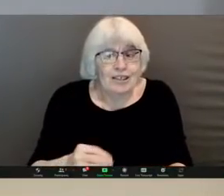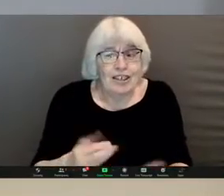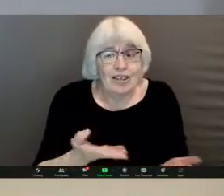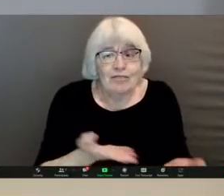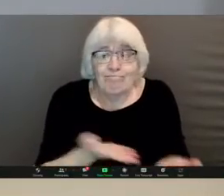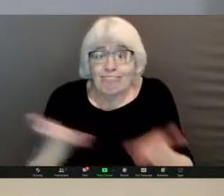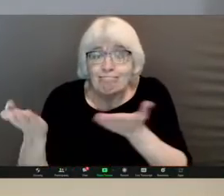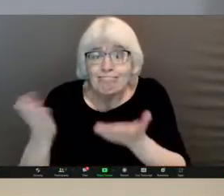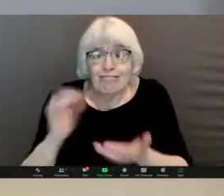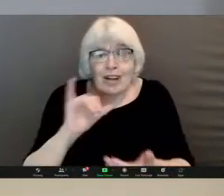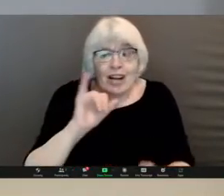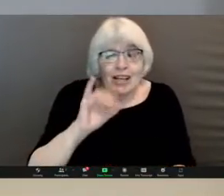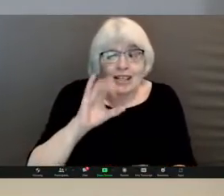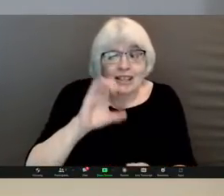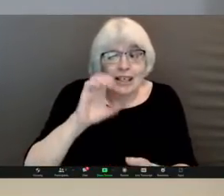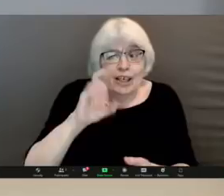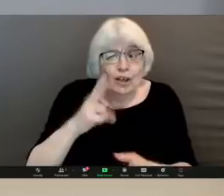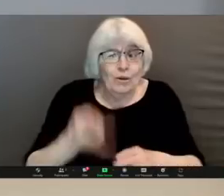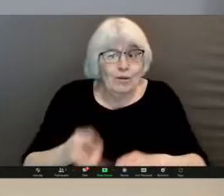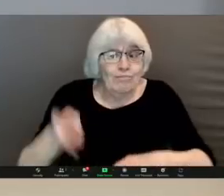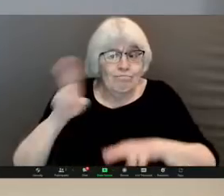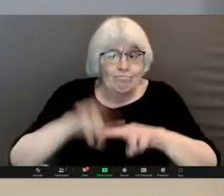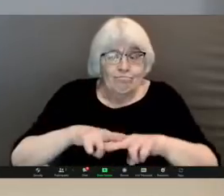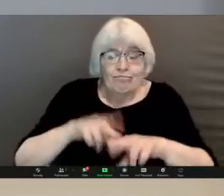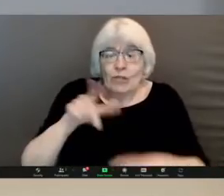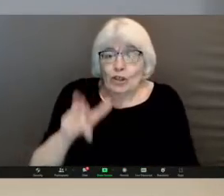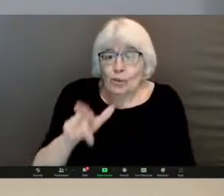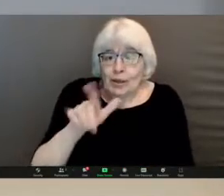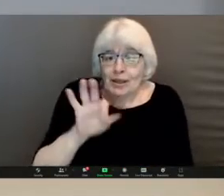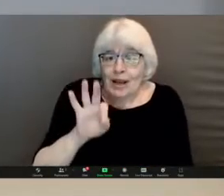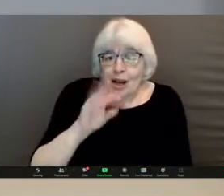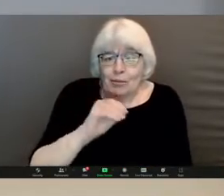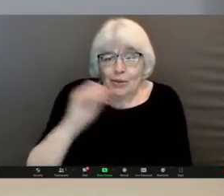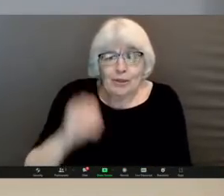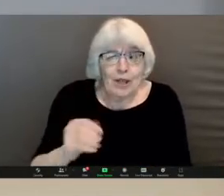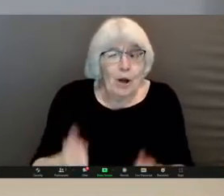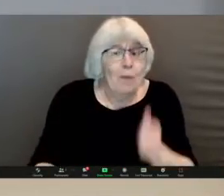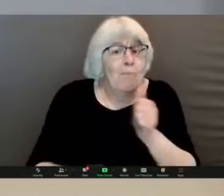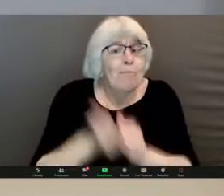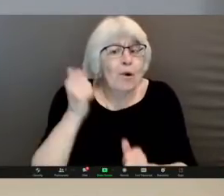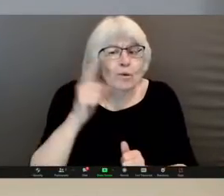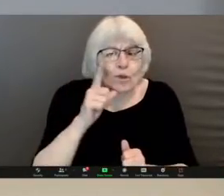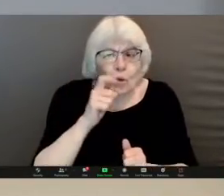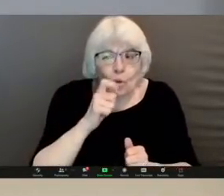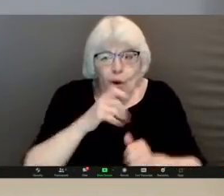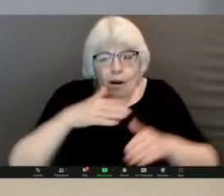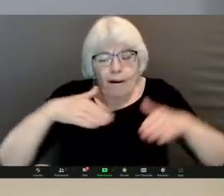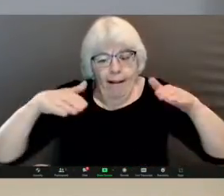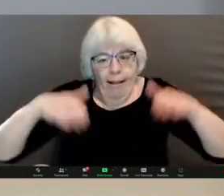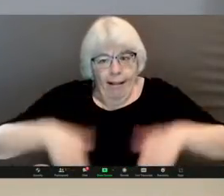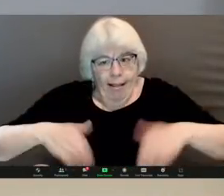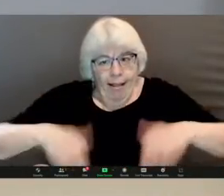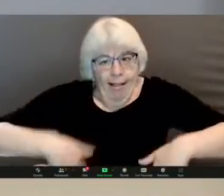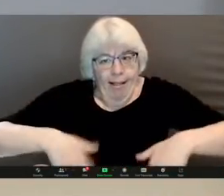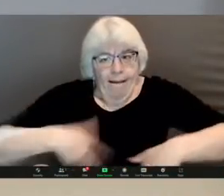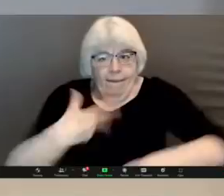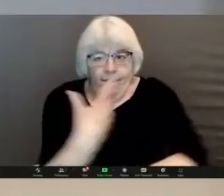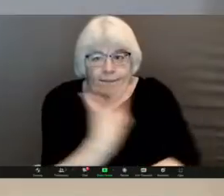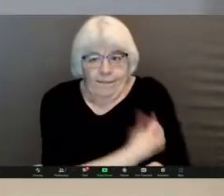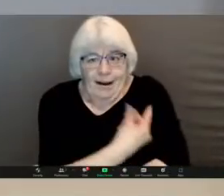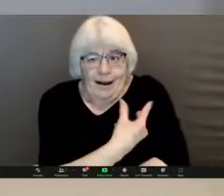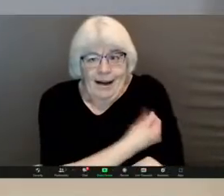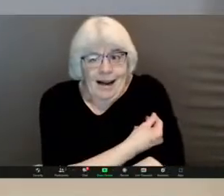of new cases in Canada is similar to the numbers in late May. New cases are highest in the 20